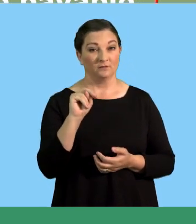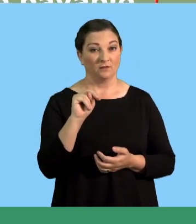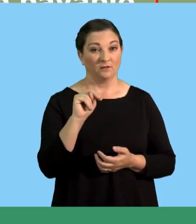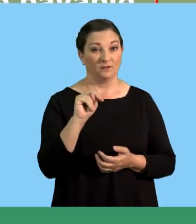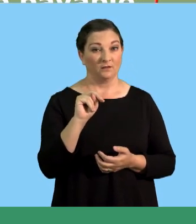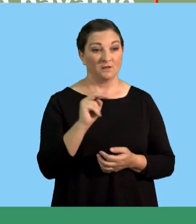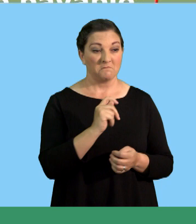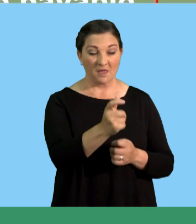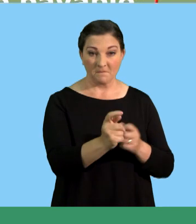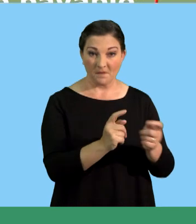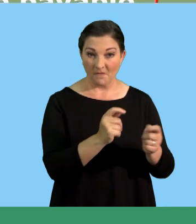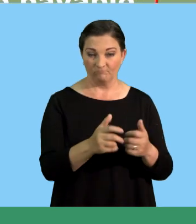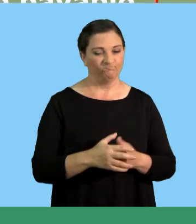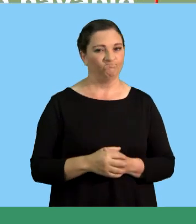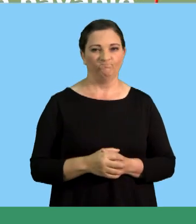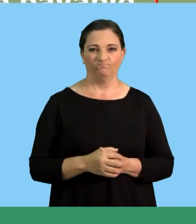commissions